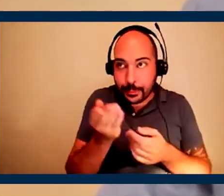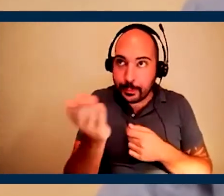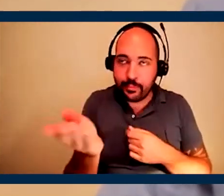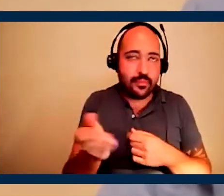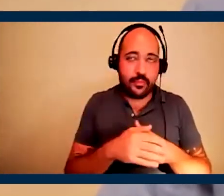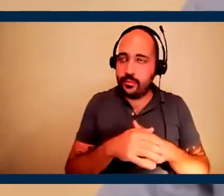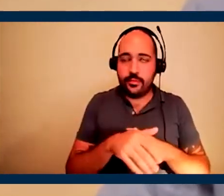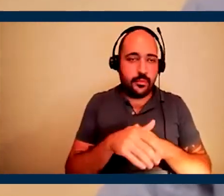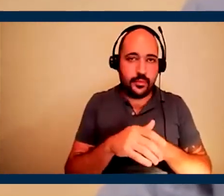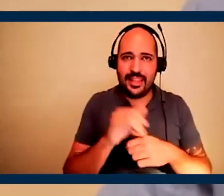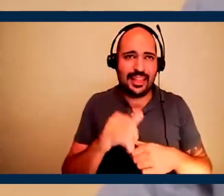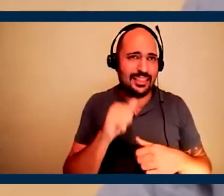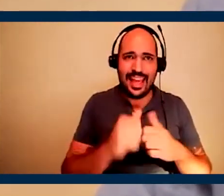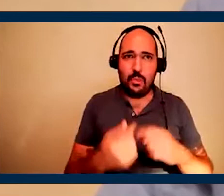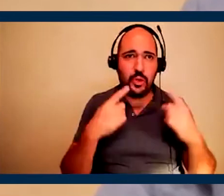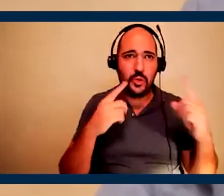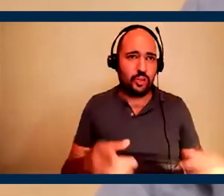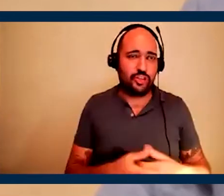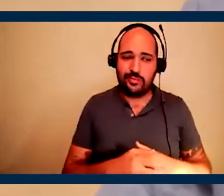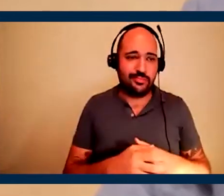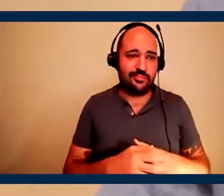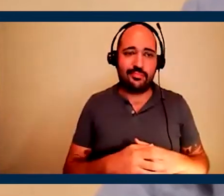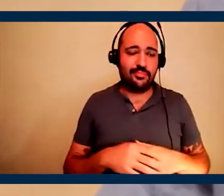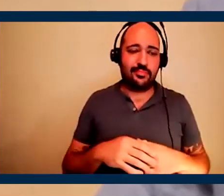is not how it should be working.